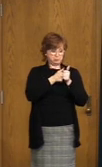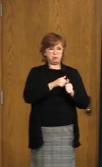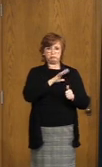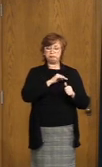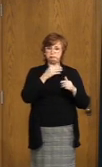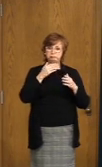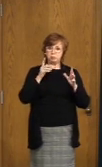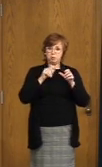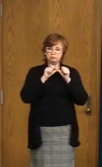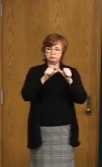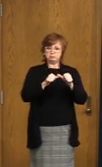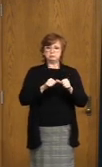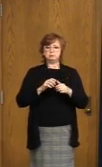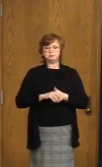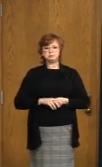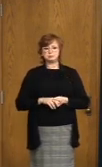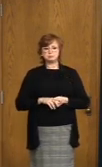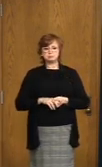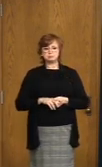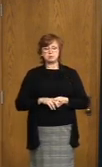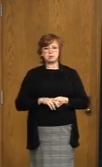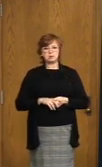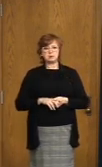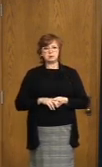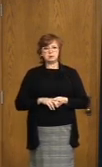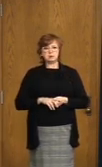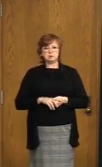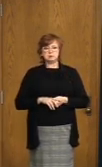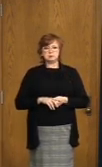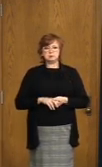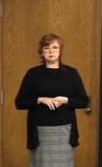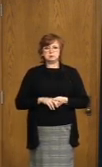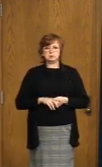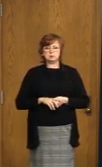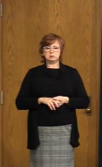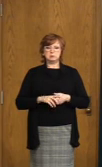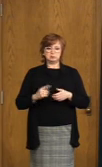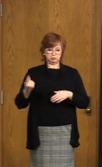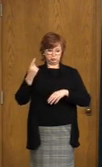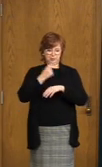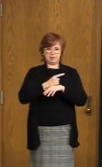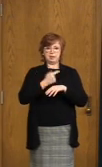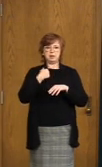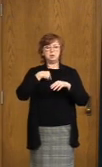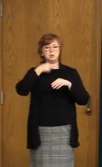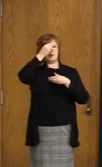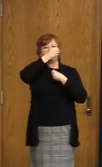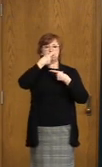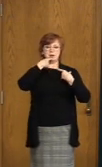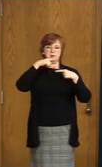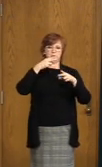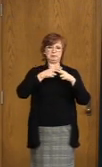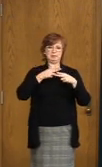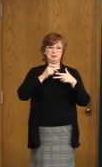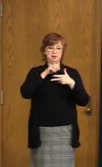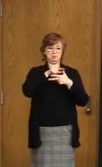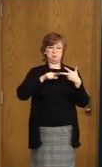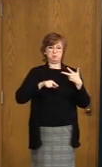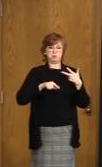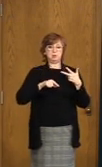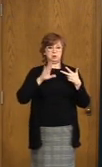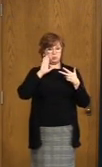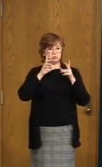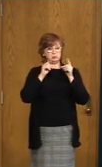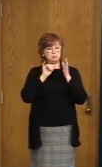continue. Releasing the names of the businesses like we did here today is going to continue. And